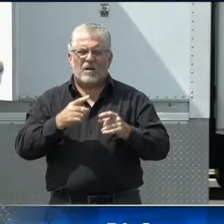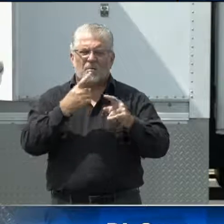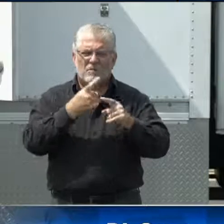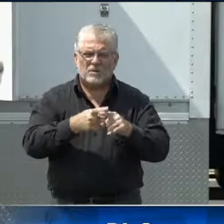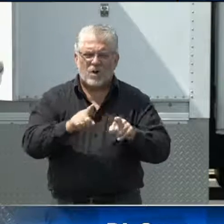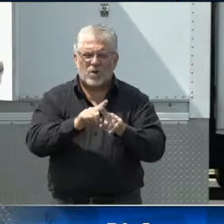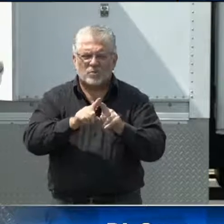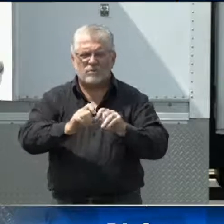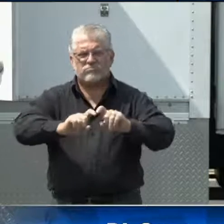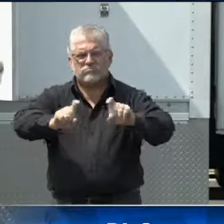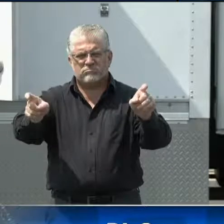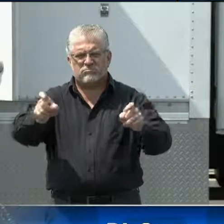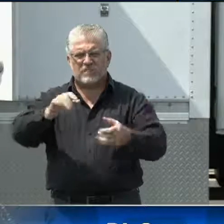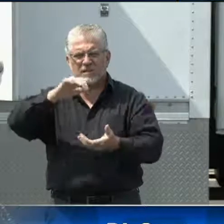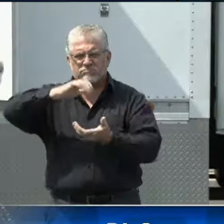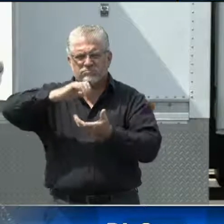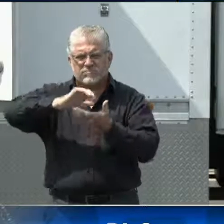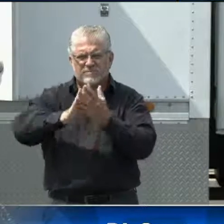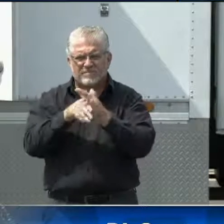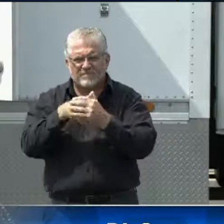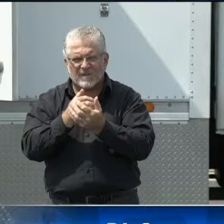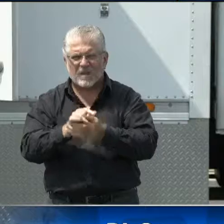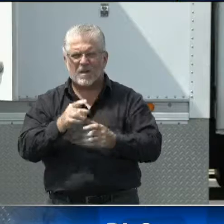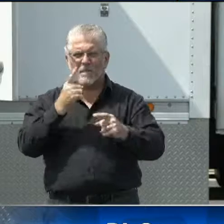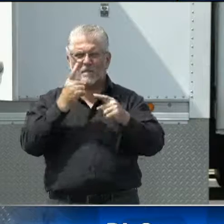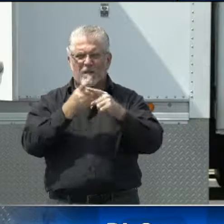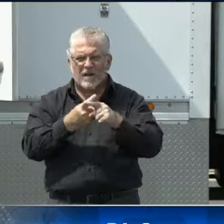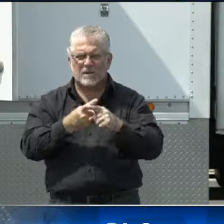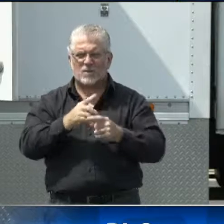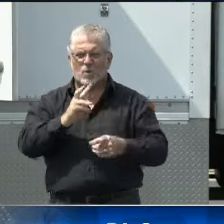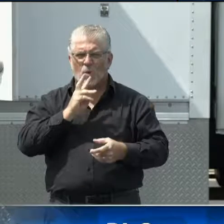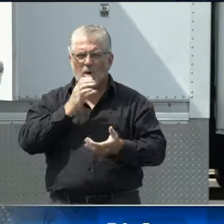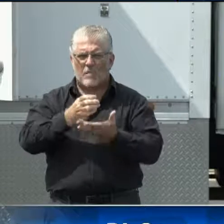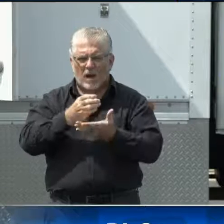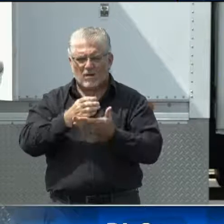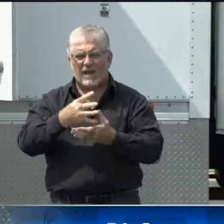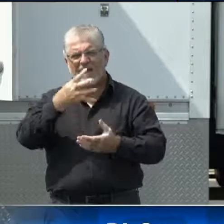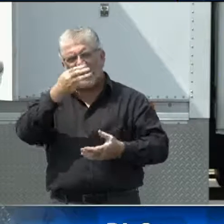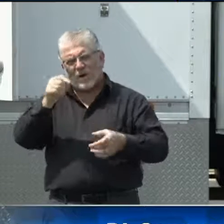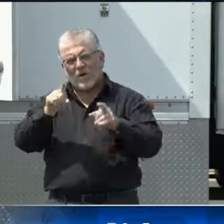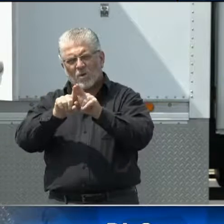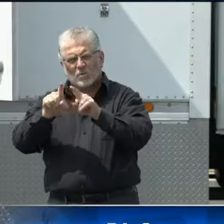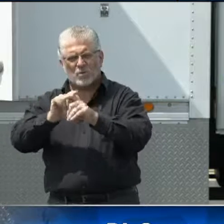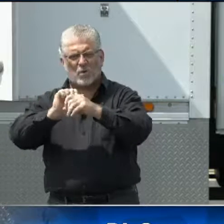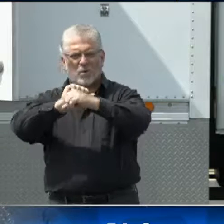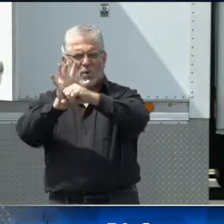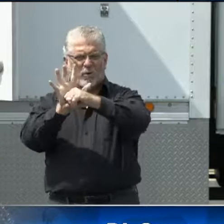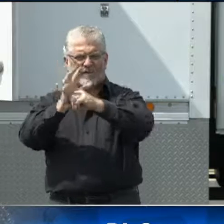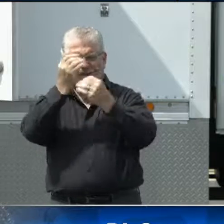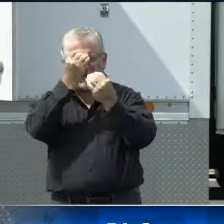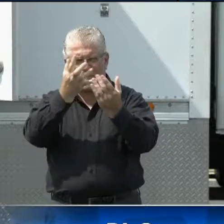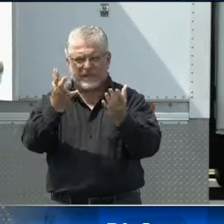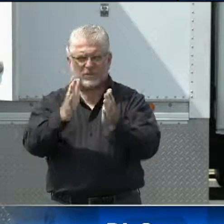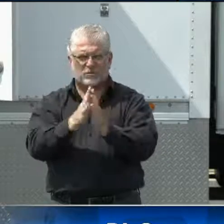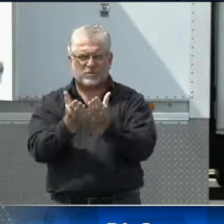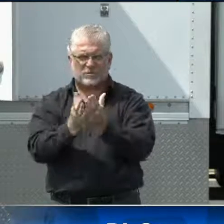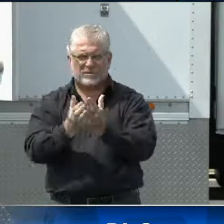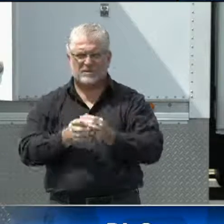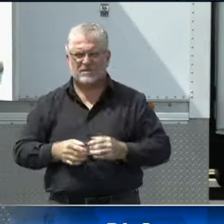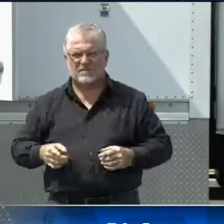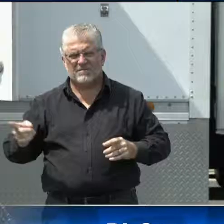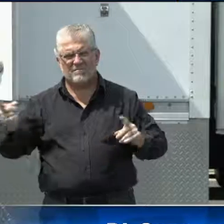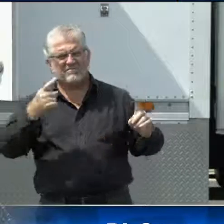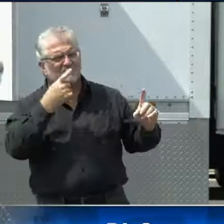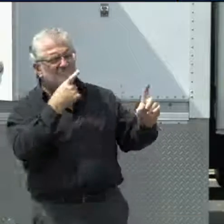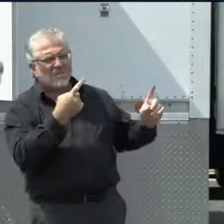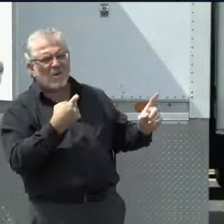and COVID-19 literature. And will you just address like the cost, like any cost that there is to anybody who comes for a test or whatever?